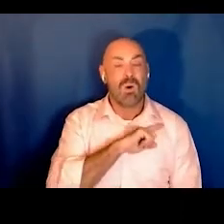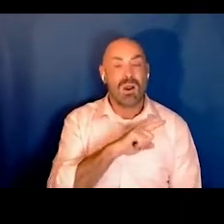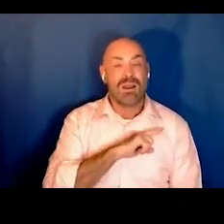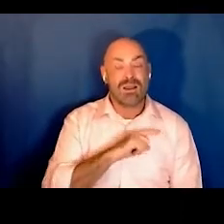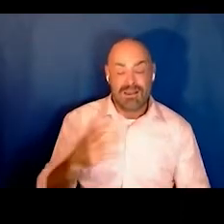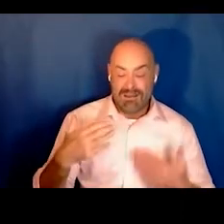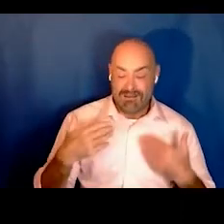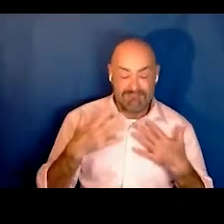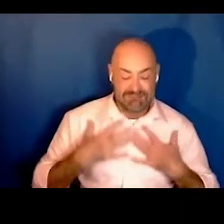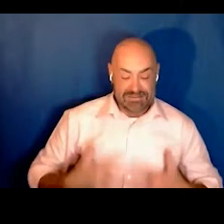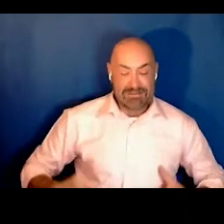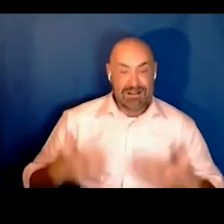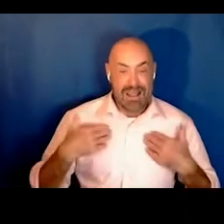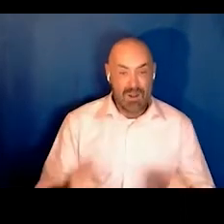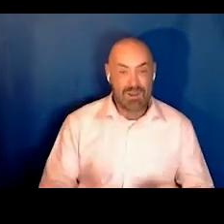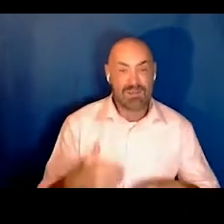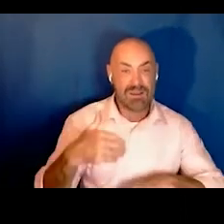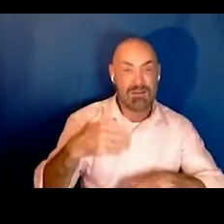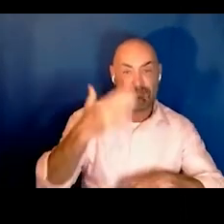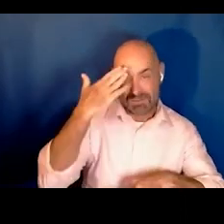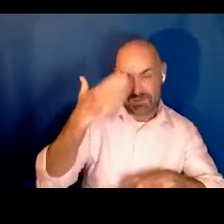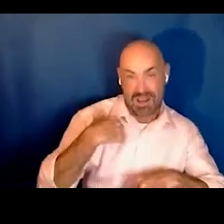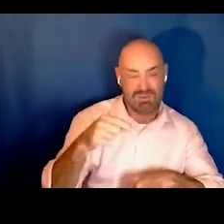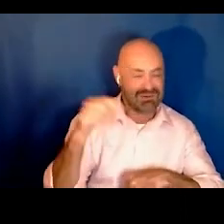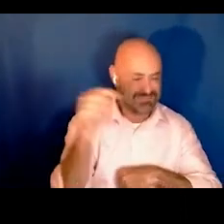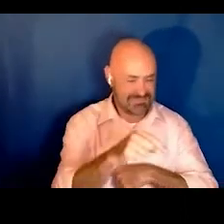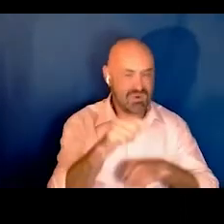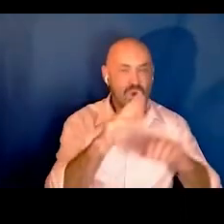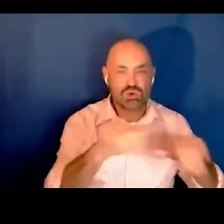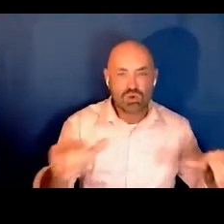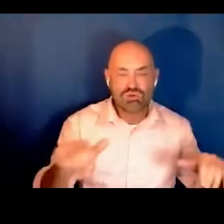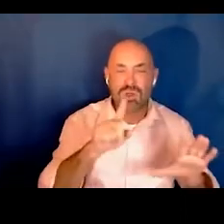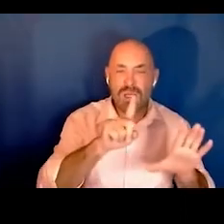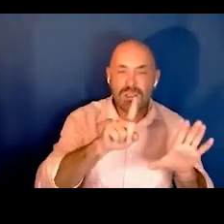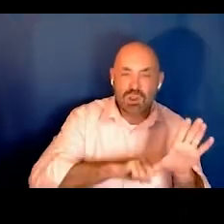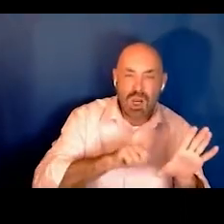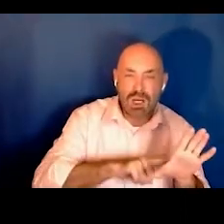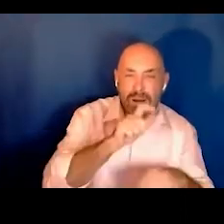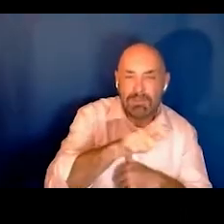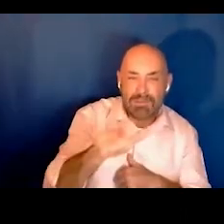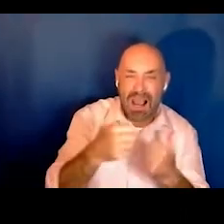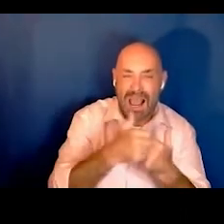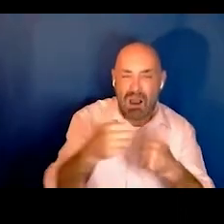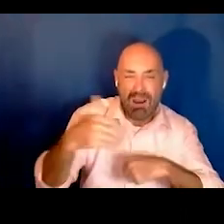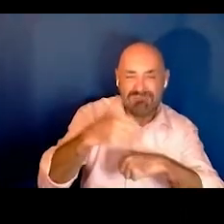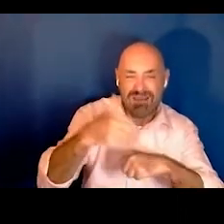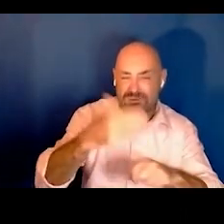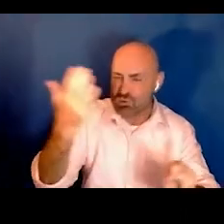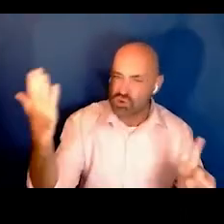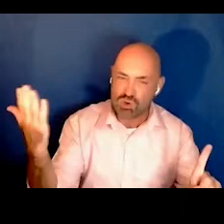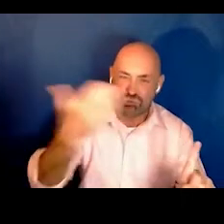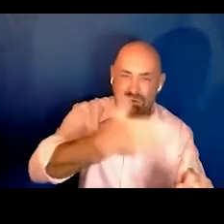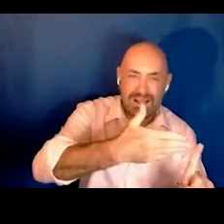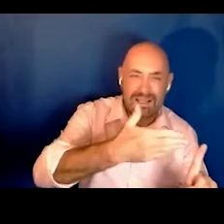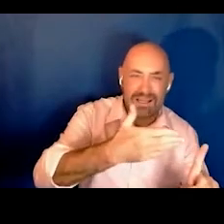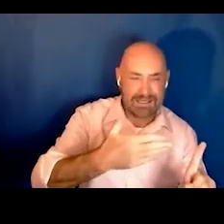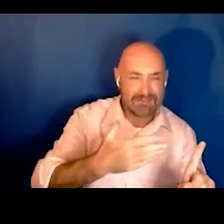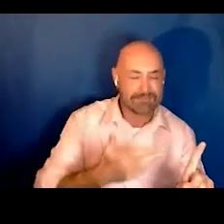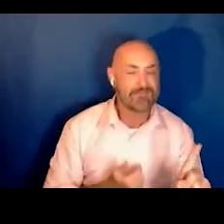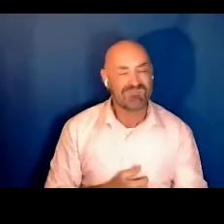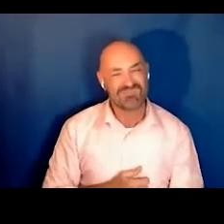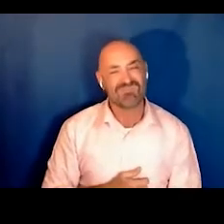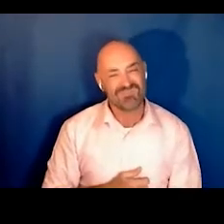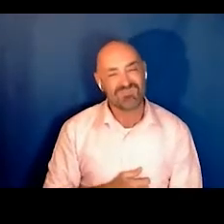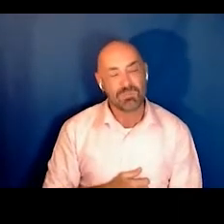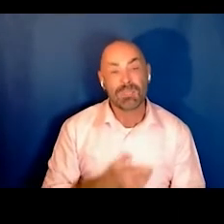strongly linked, affecting children and representative of how children and young people are being affected directly. Again, people